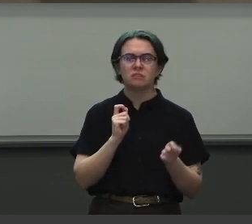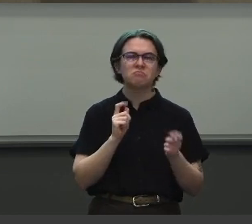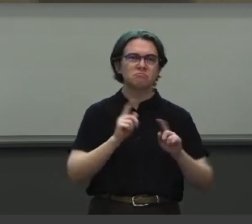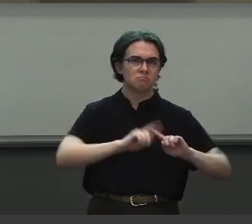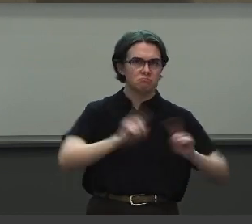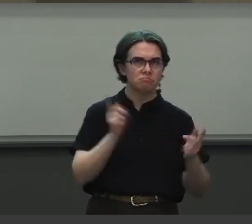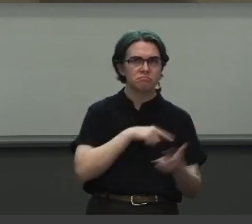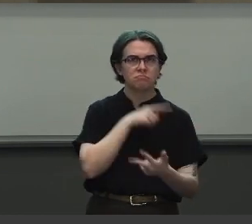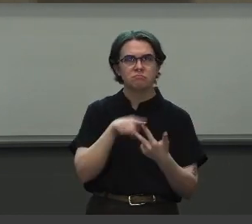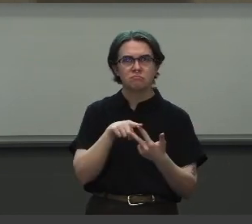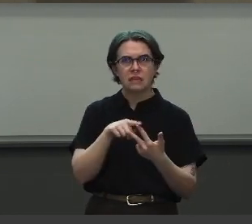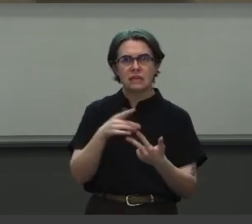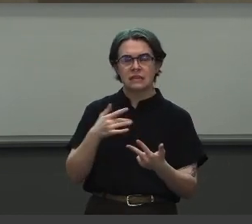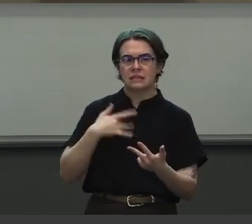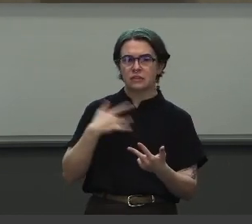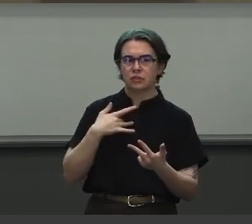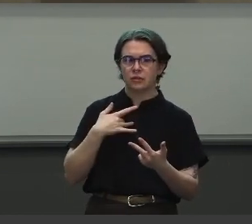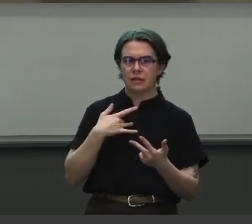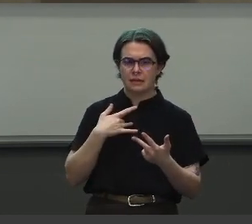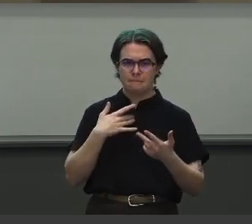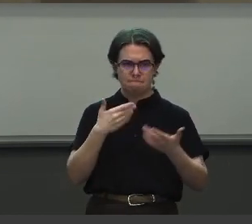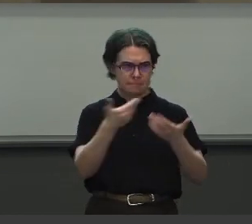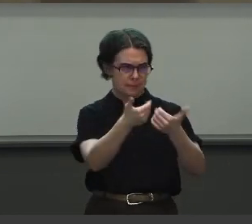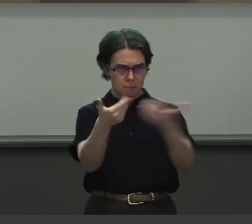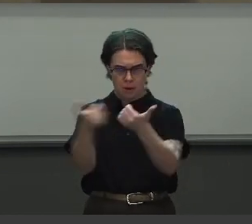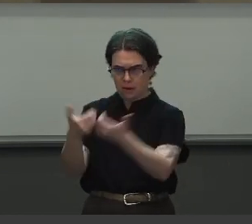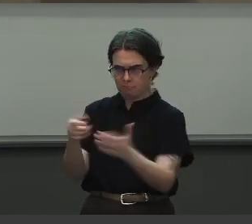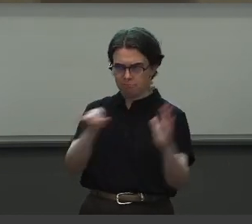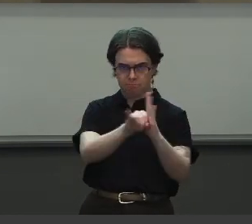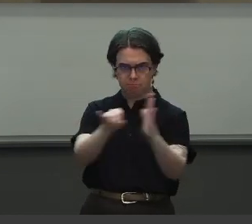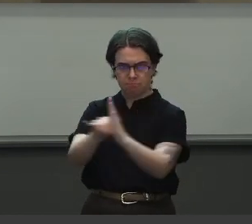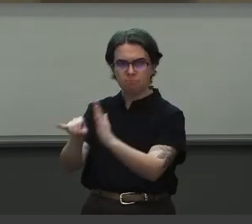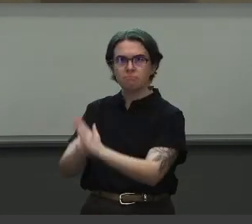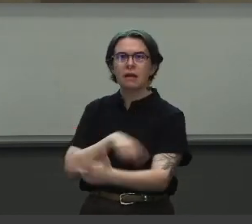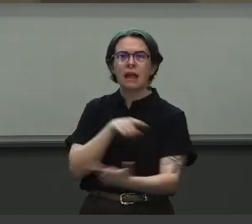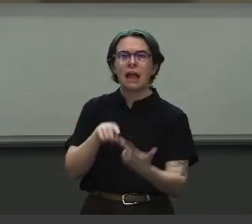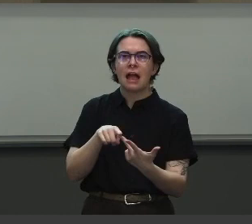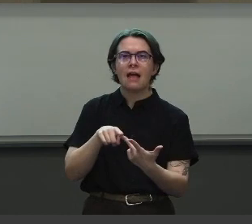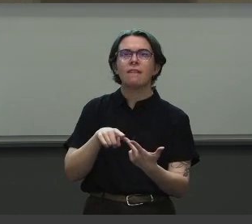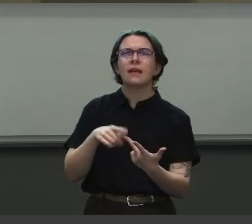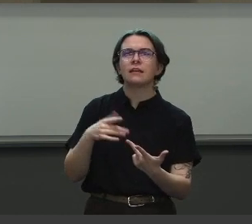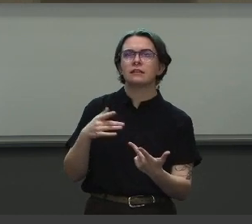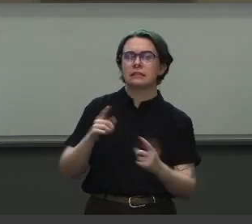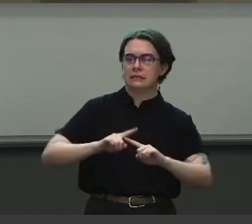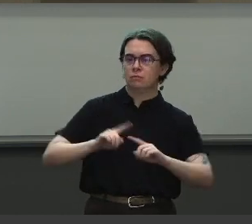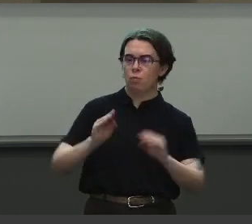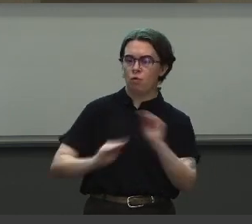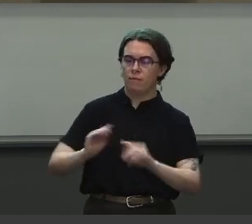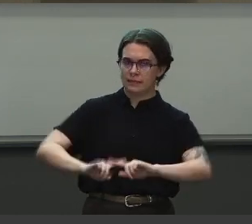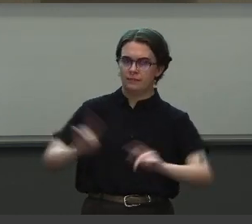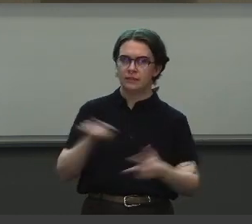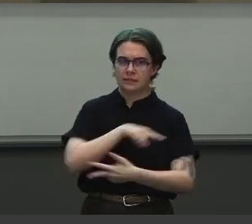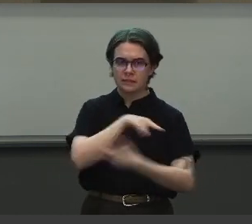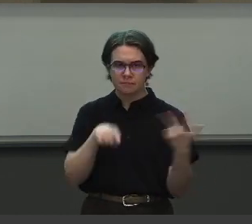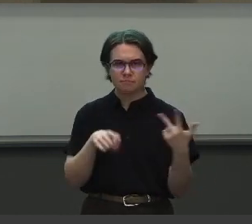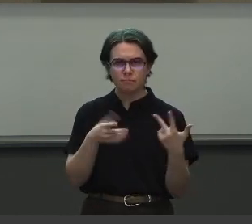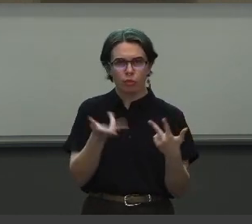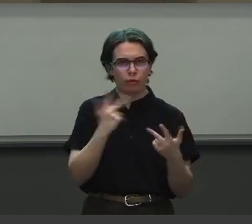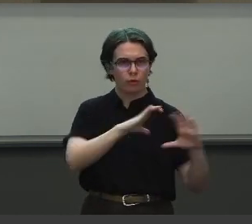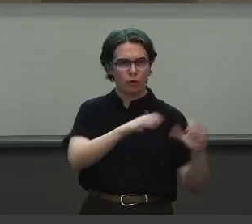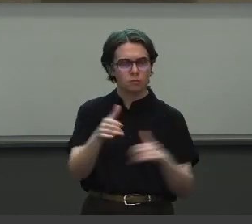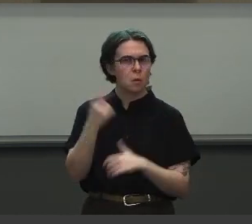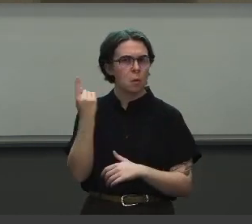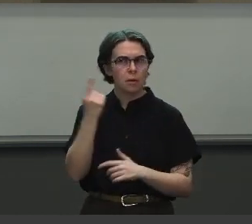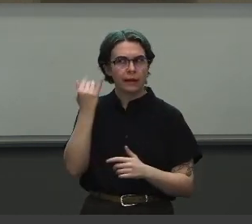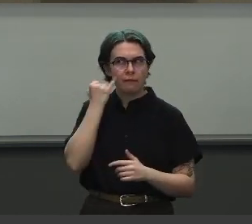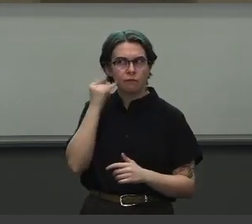and differences in movement. I'm curious if you've compared your findings to their findings.